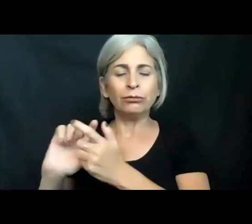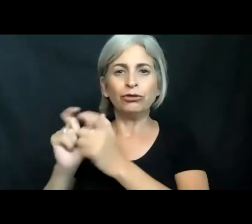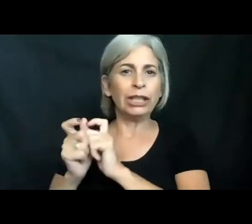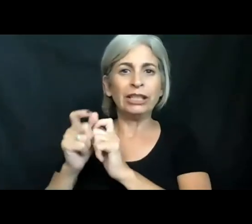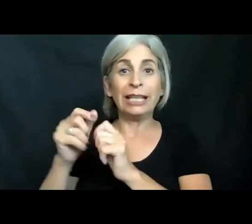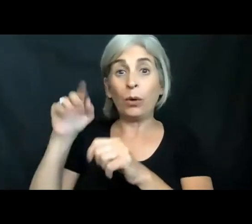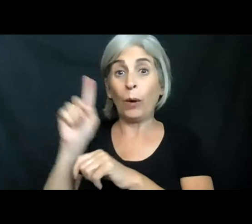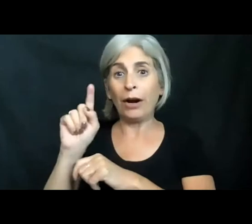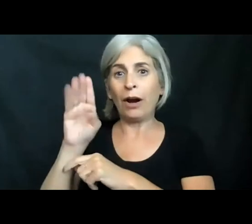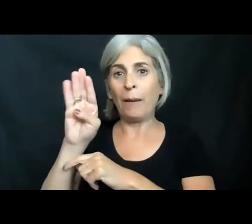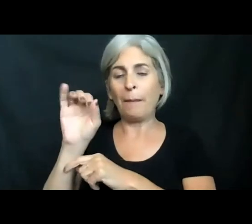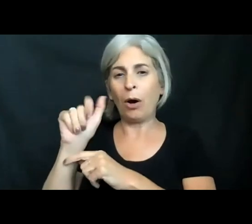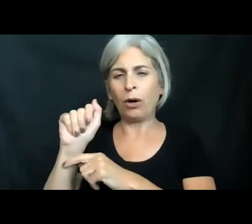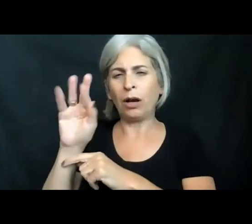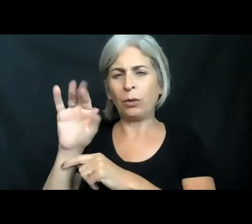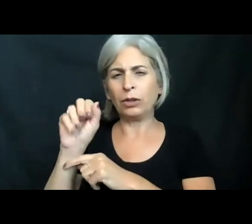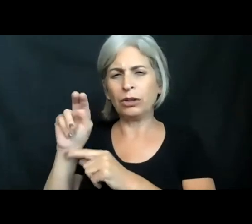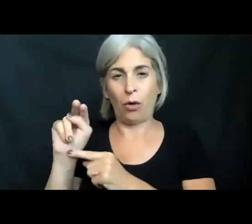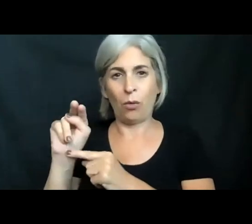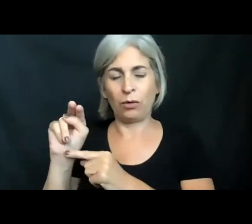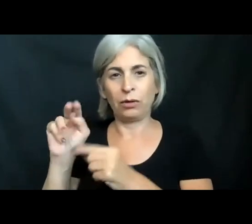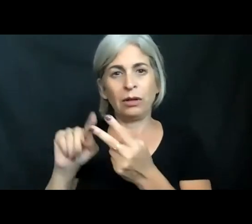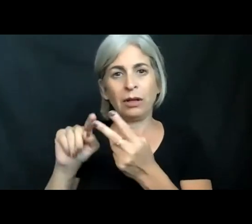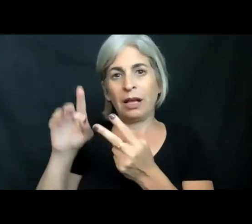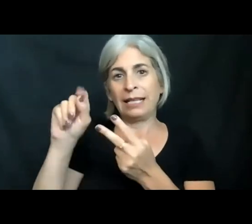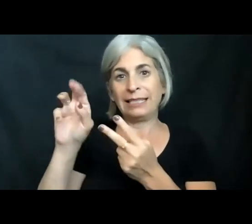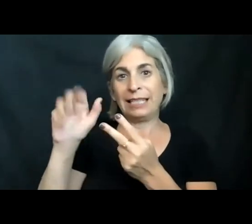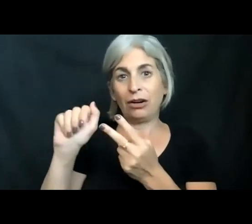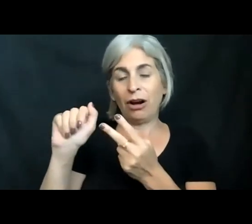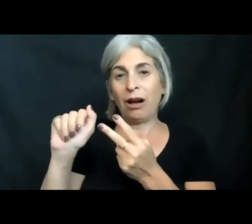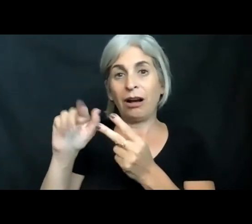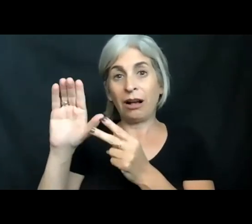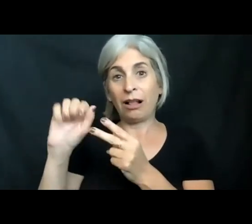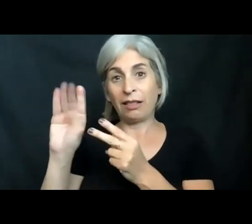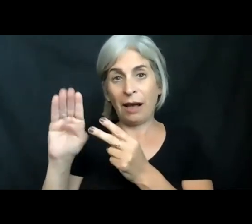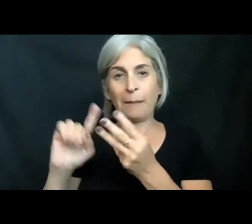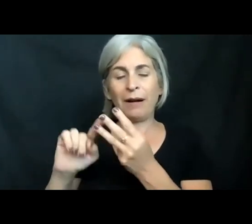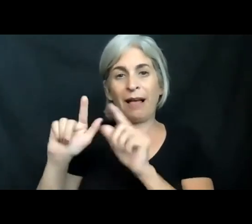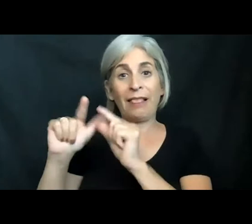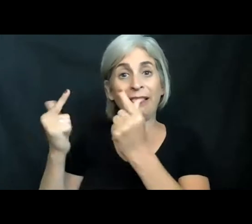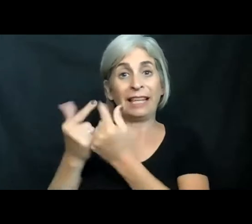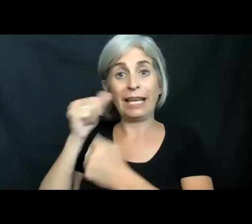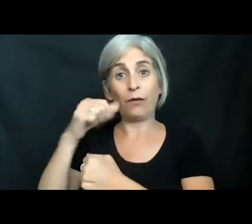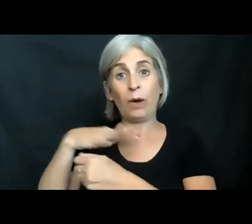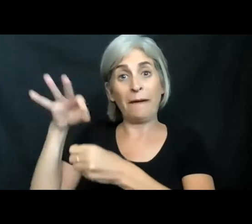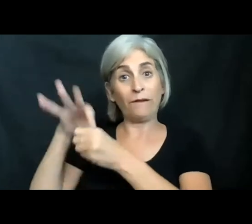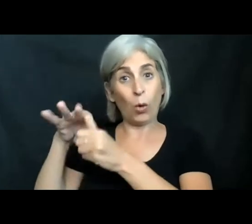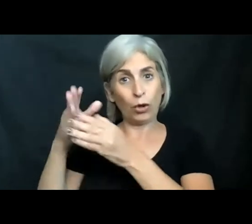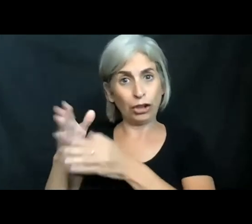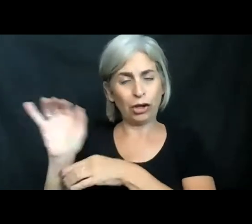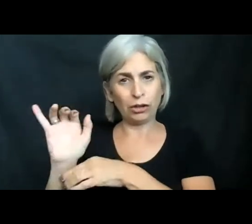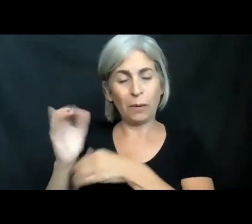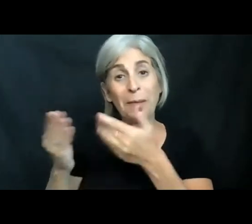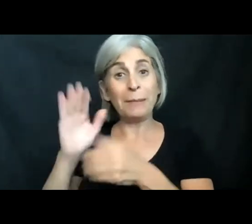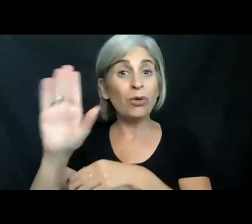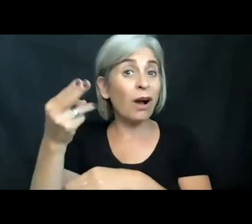local group, and there's other groups such as the Sierra Club or the League of Women Voters. You can also see if there's a club at